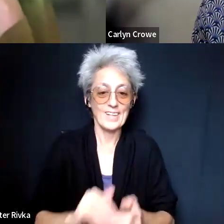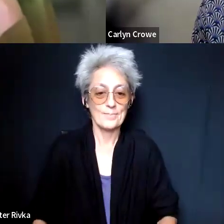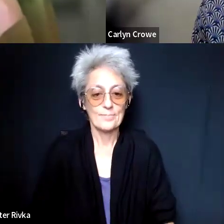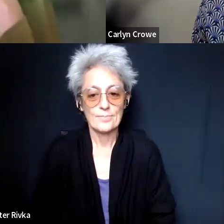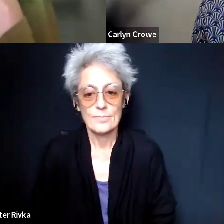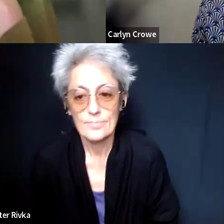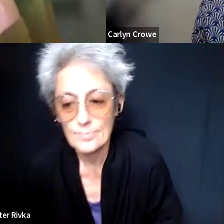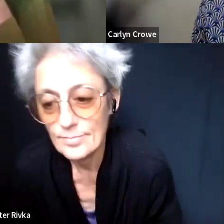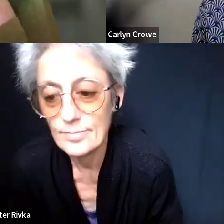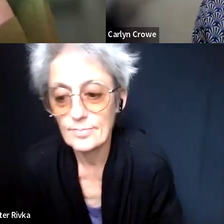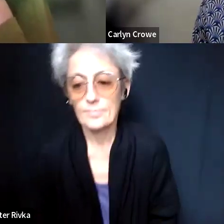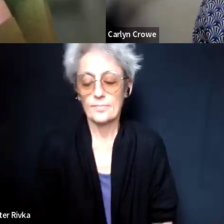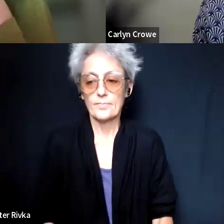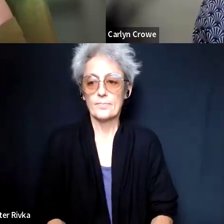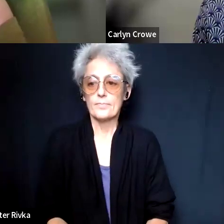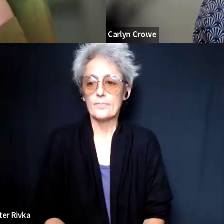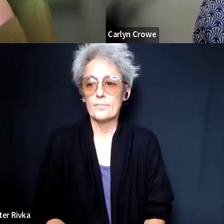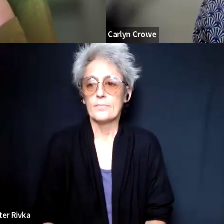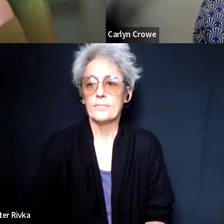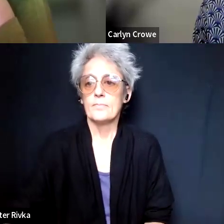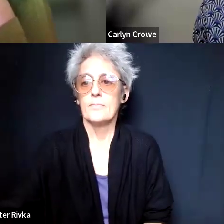There we go.